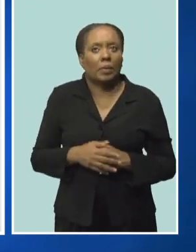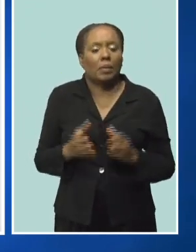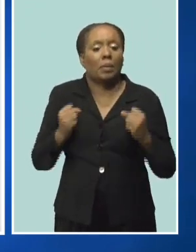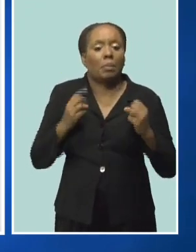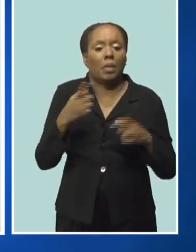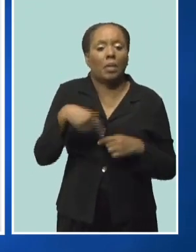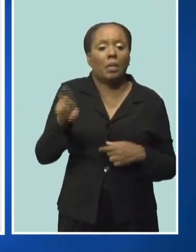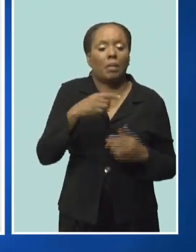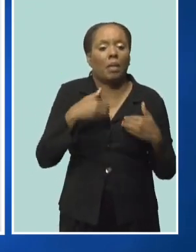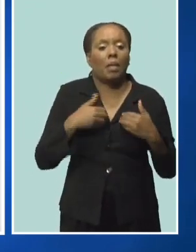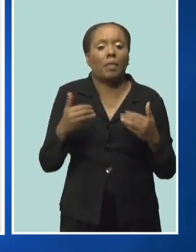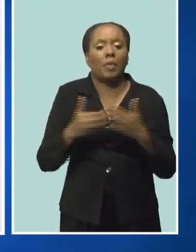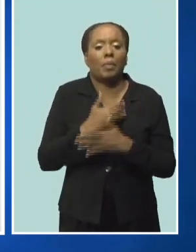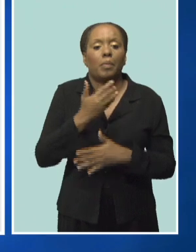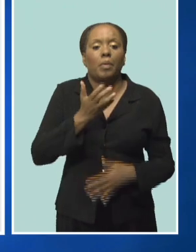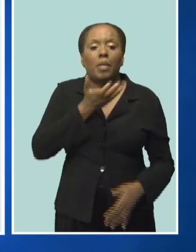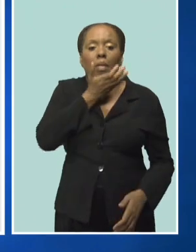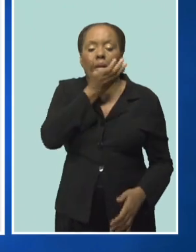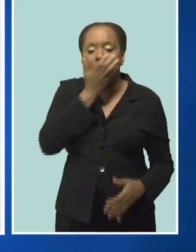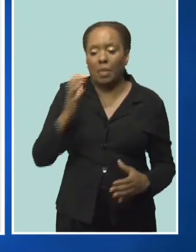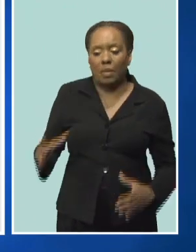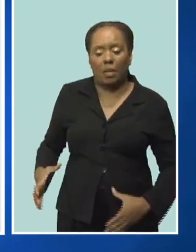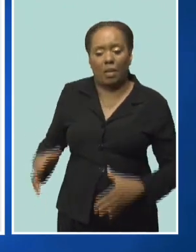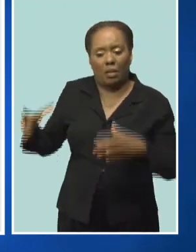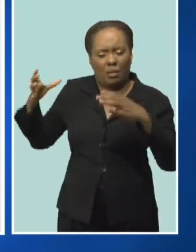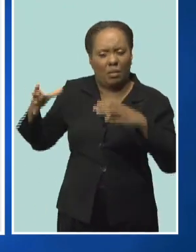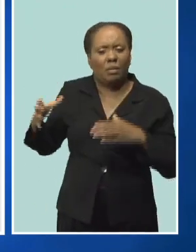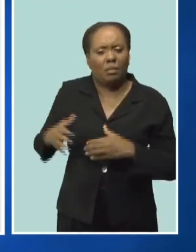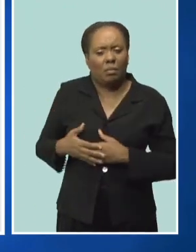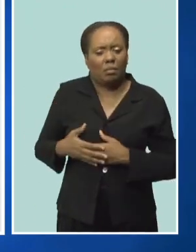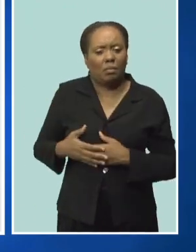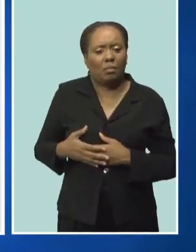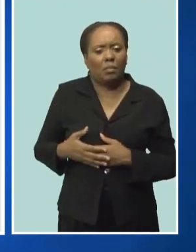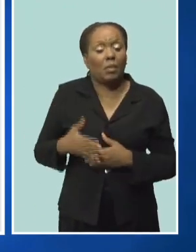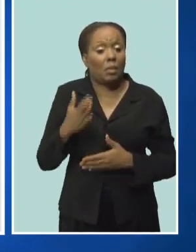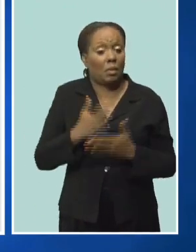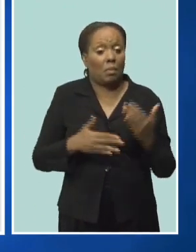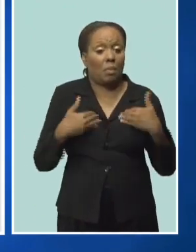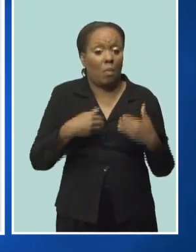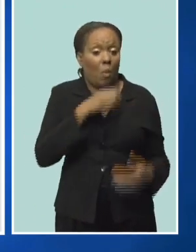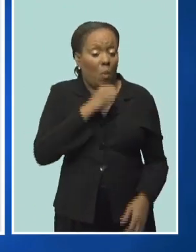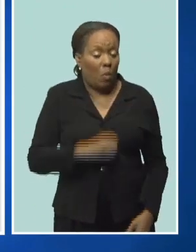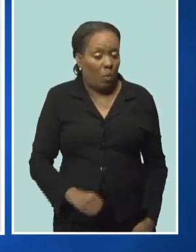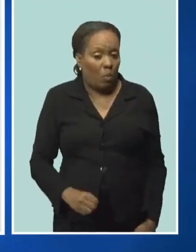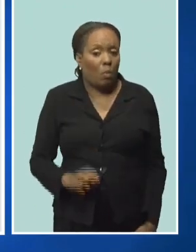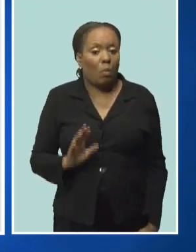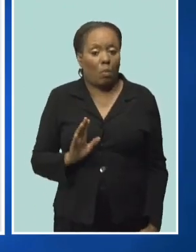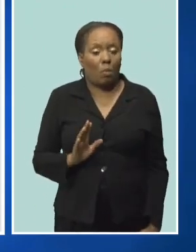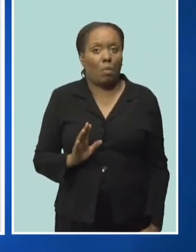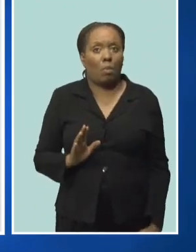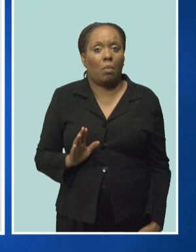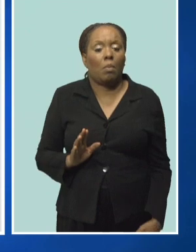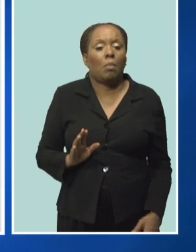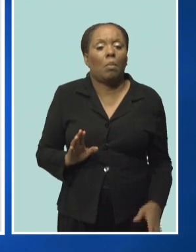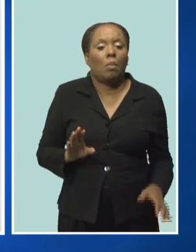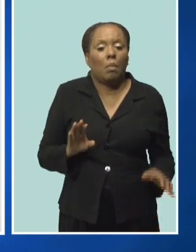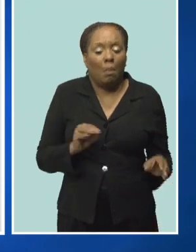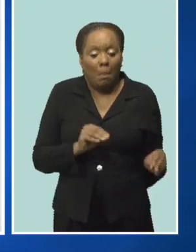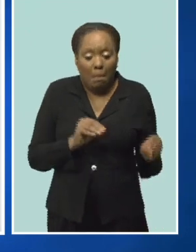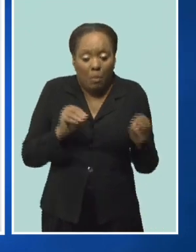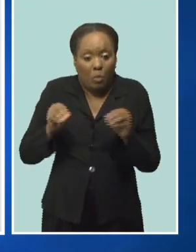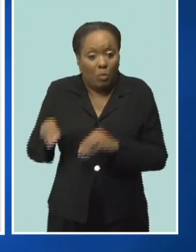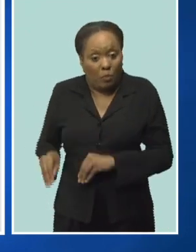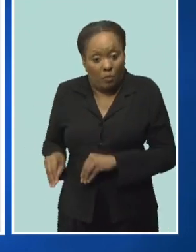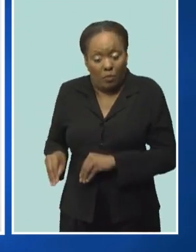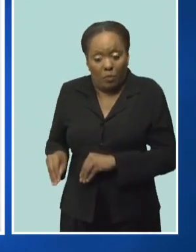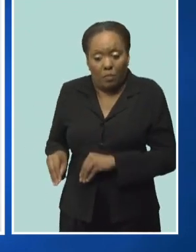these new garbage cans that were distributed a couple of years ago. Many of you have old ones. I'm asking you to move your garbage cans or tie them